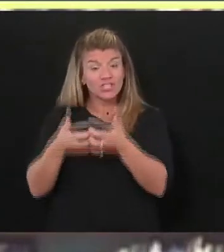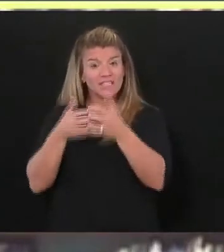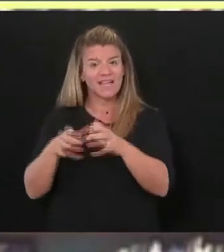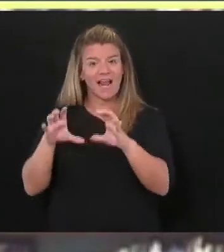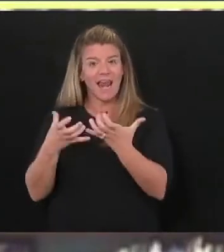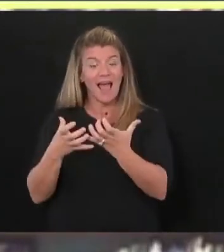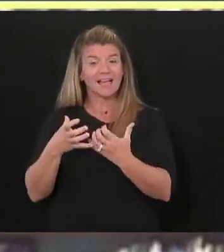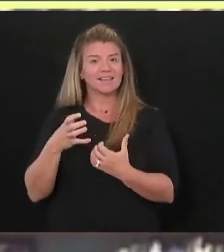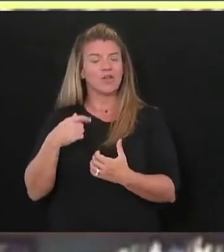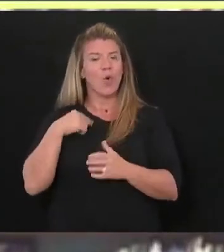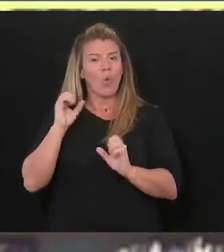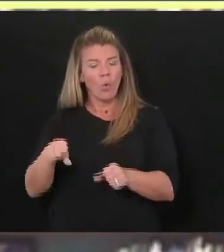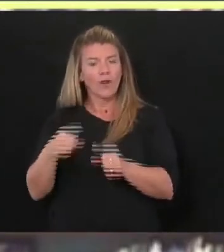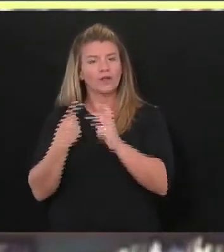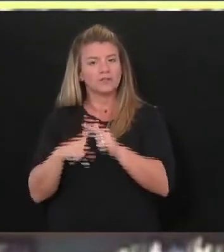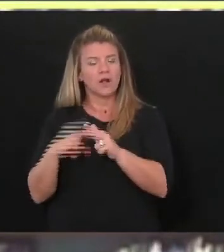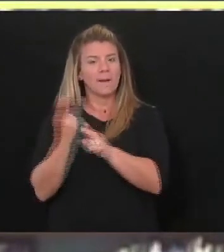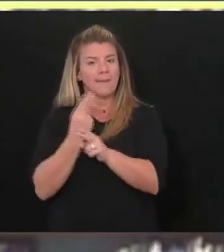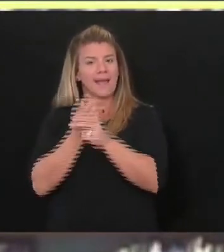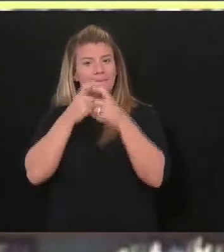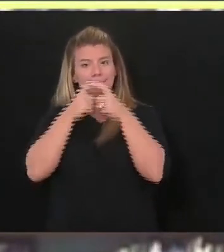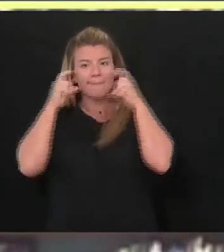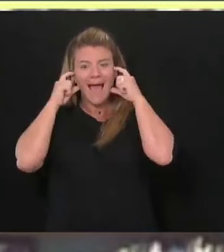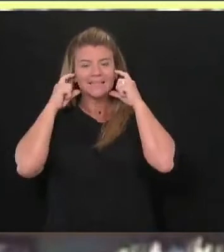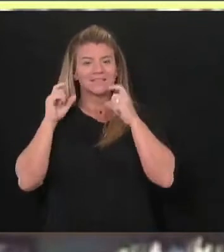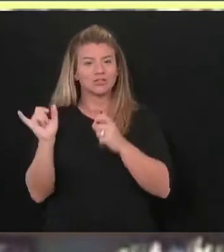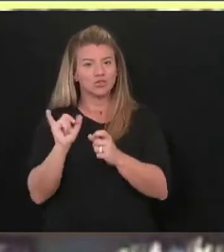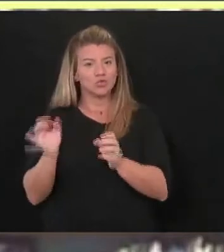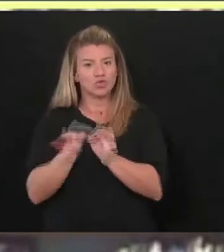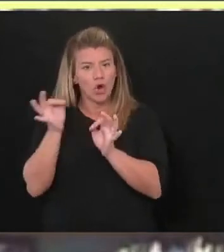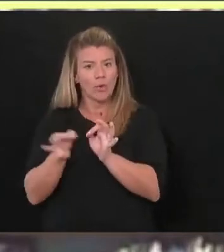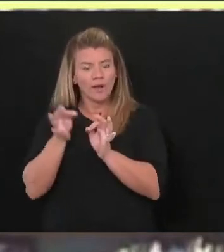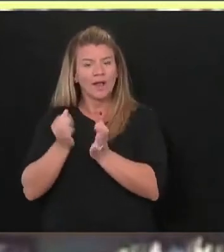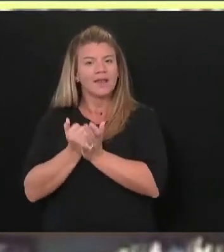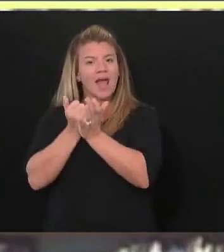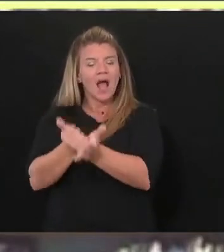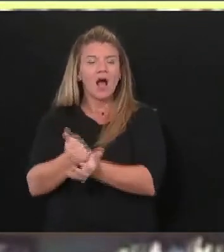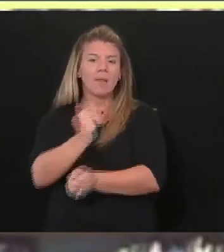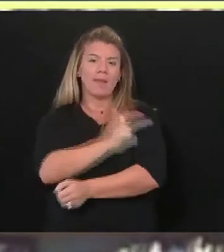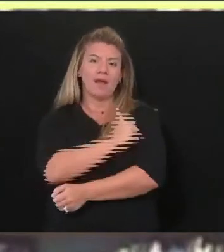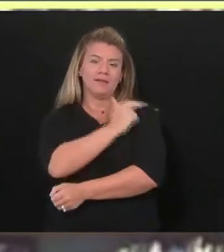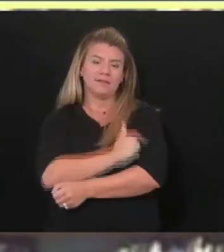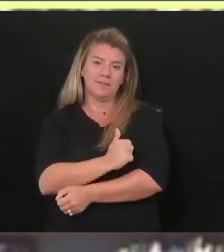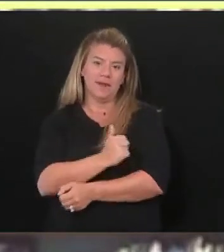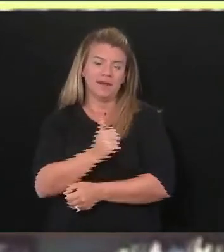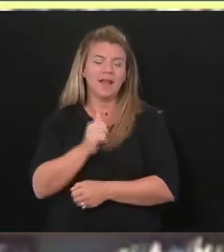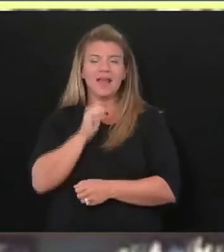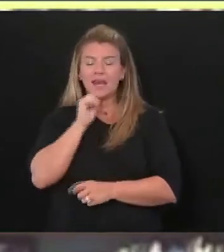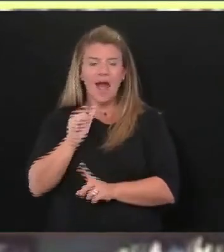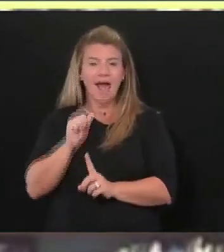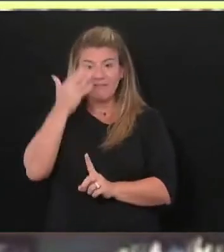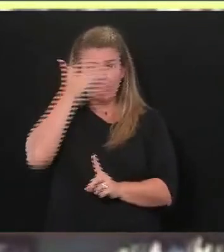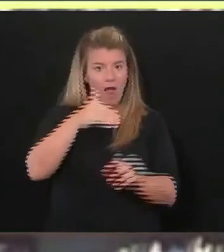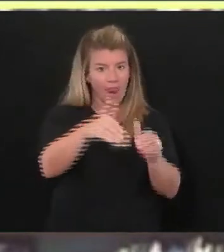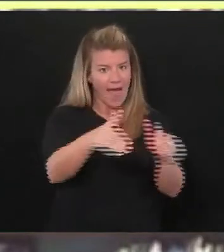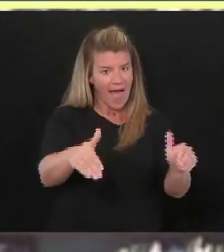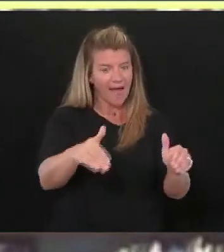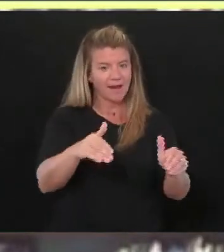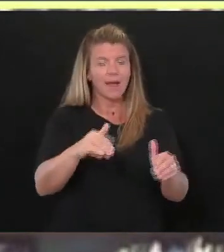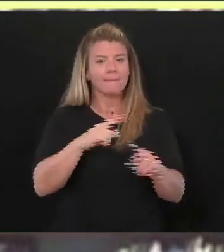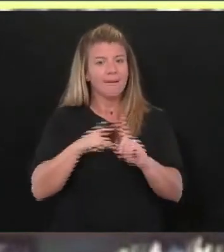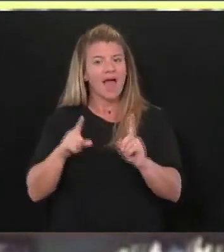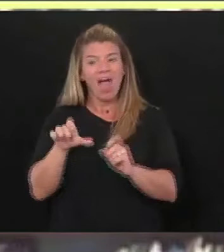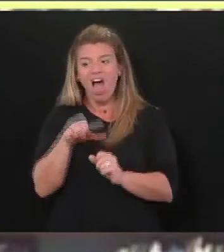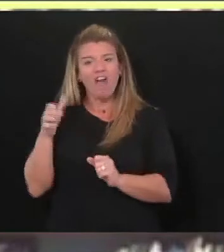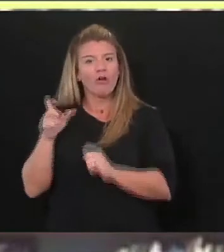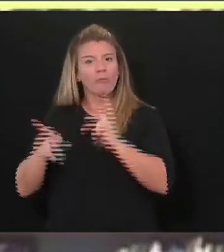were able to begin sewing masks to help those that work in the hospitals who were not necessarily front line with the patients. And I